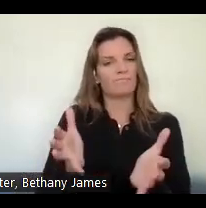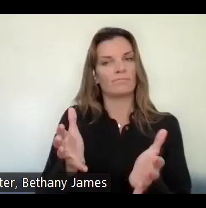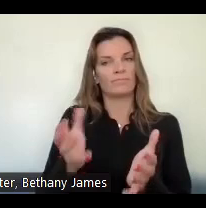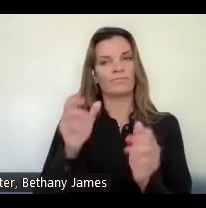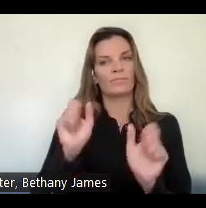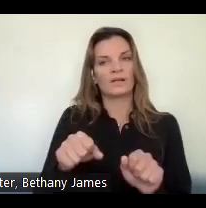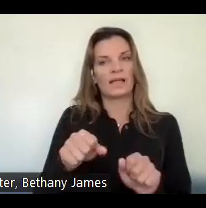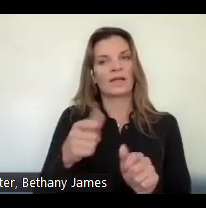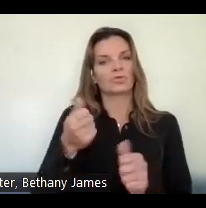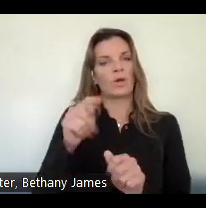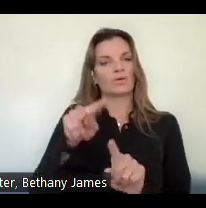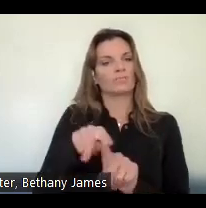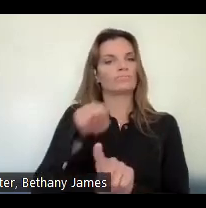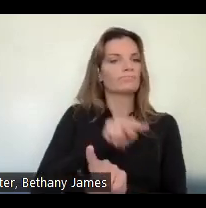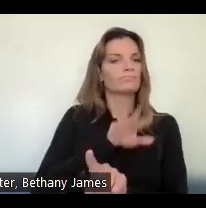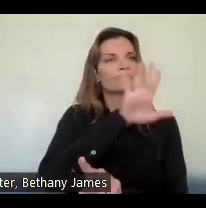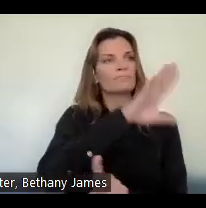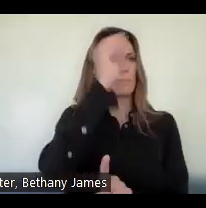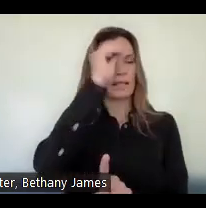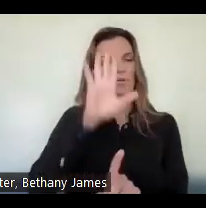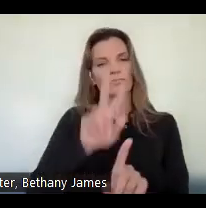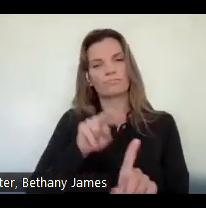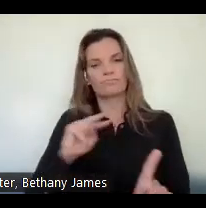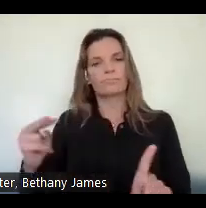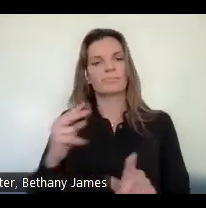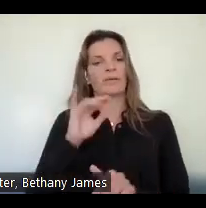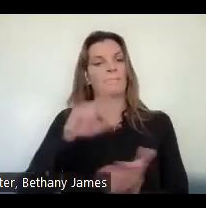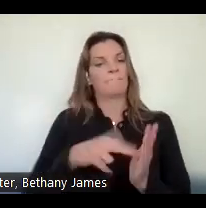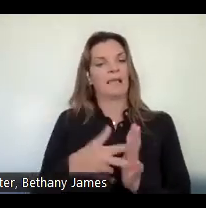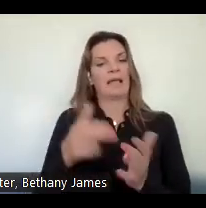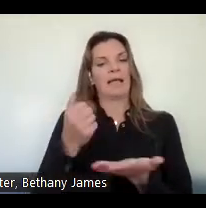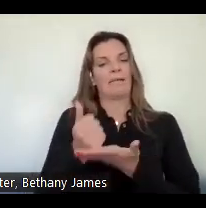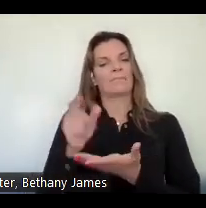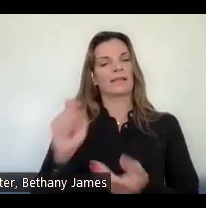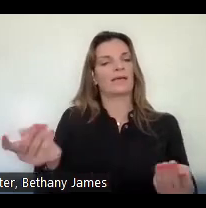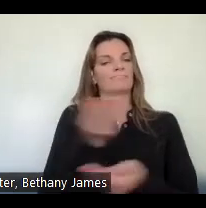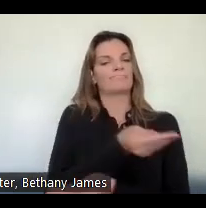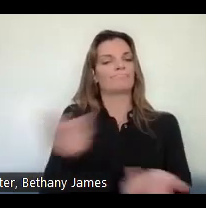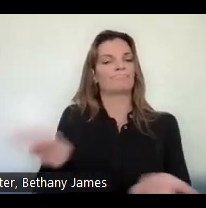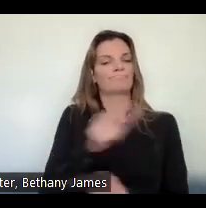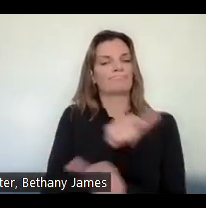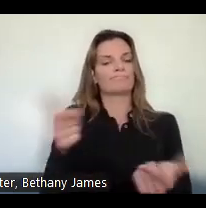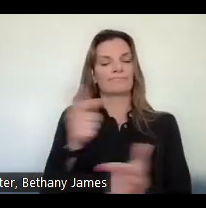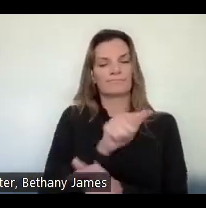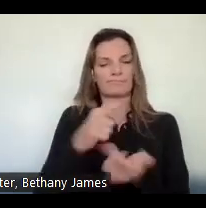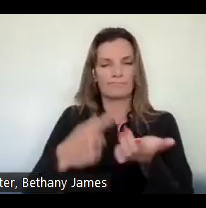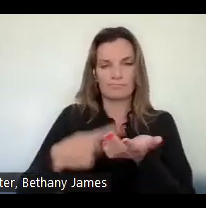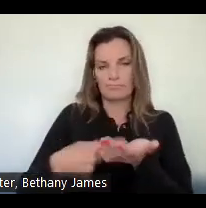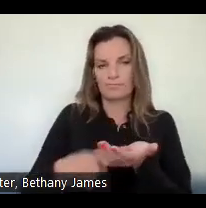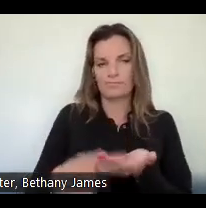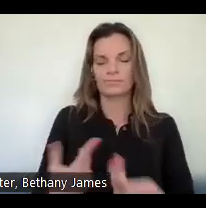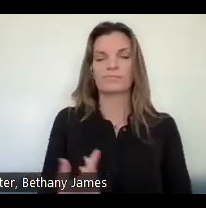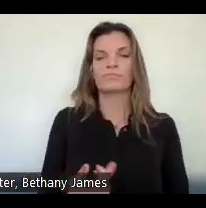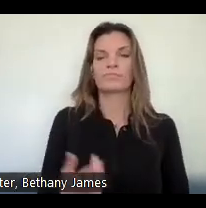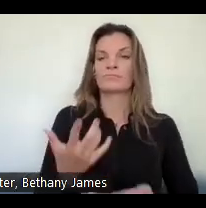the perspective of another person to help them with that back and forth communication, help them to respond to question and